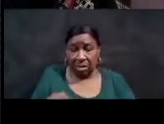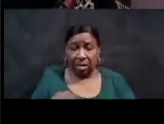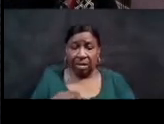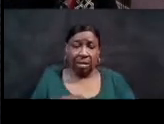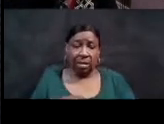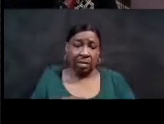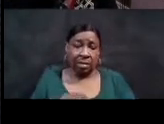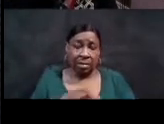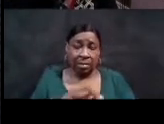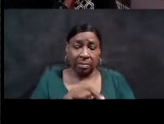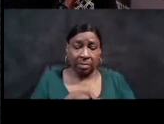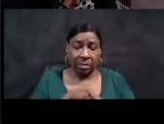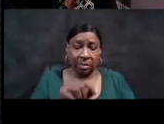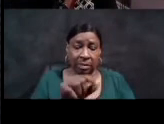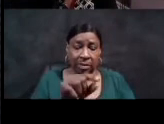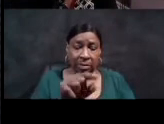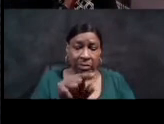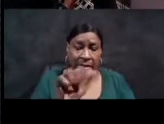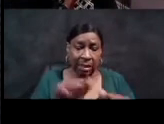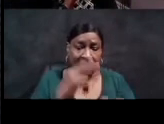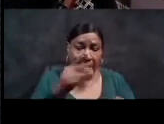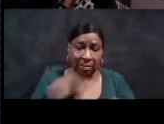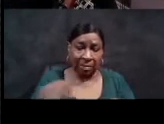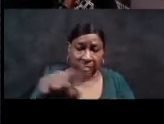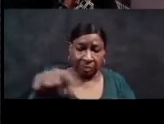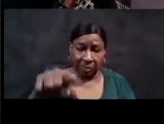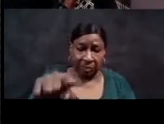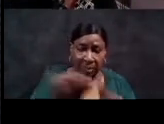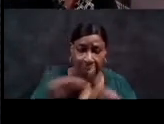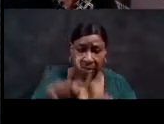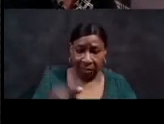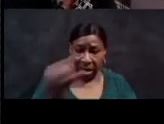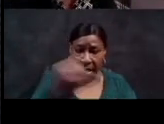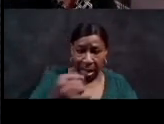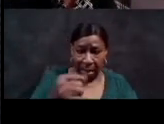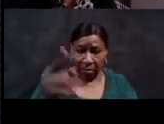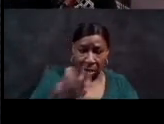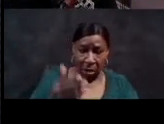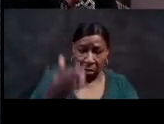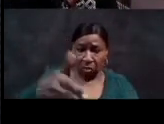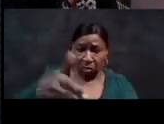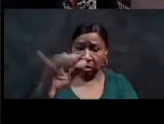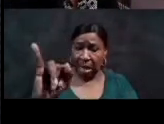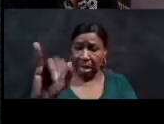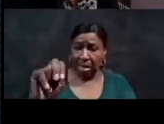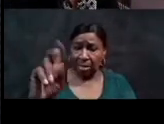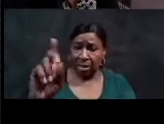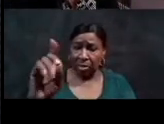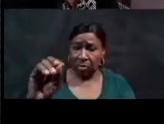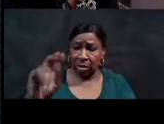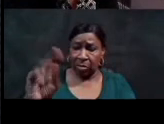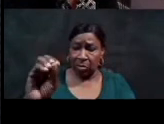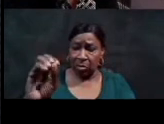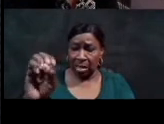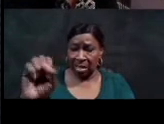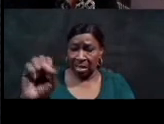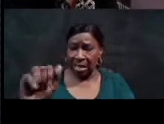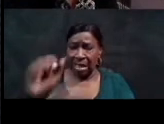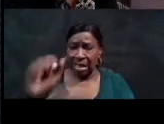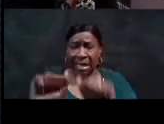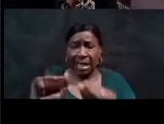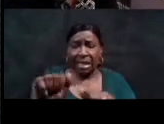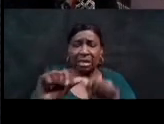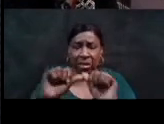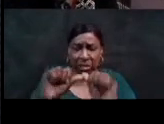on Papua New Guinea's Manus Island, across Indonesia. And we can continue to track